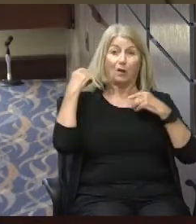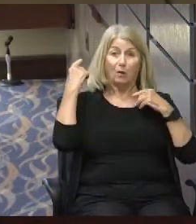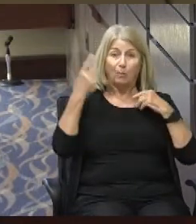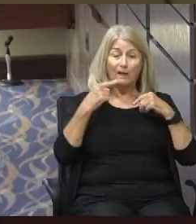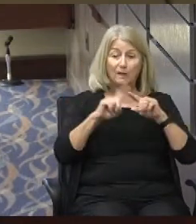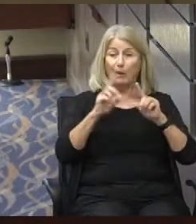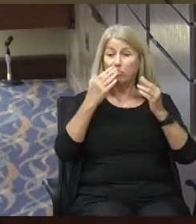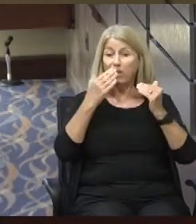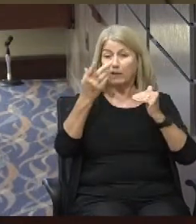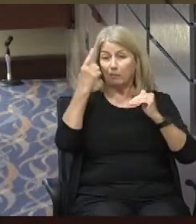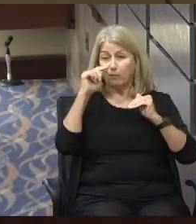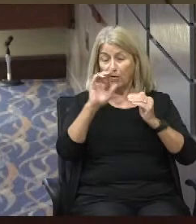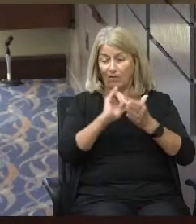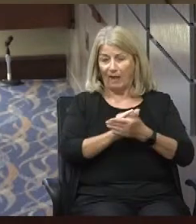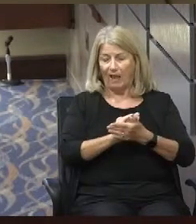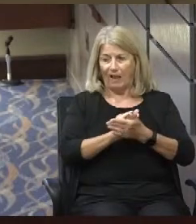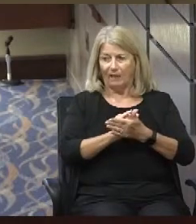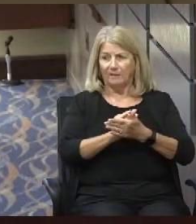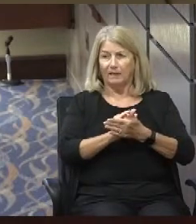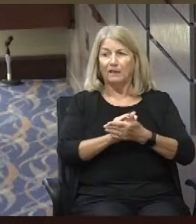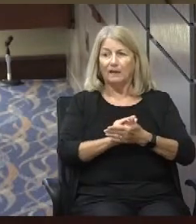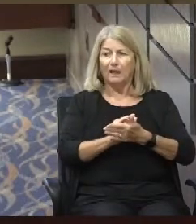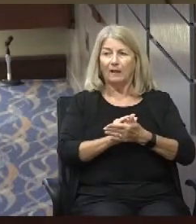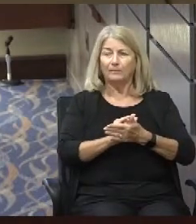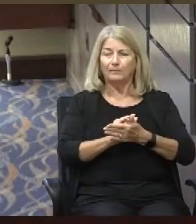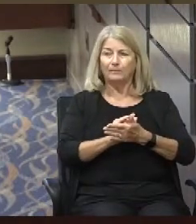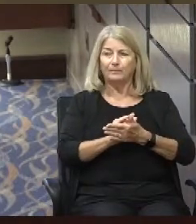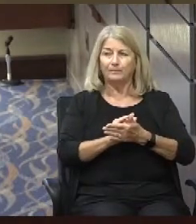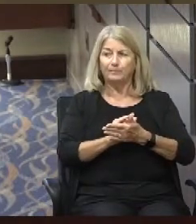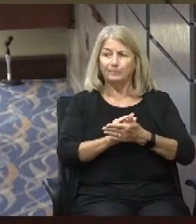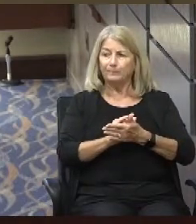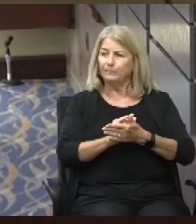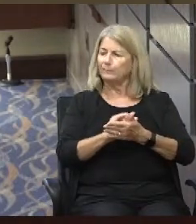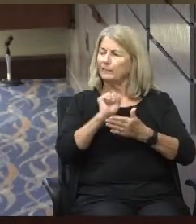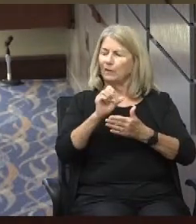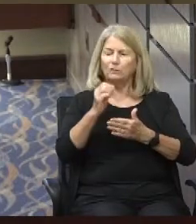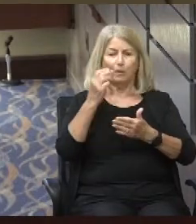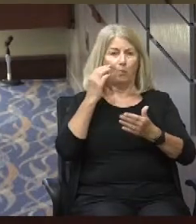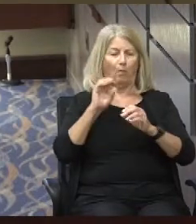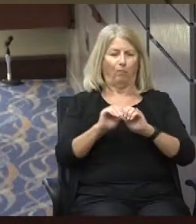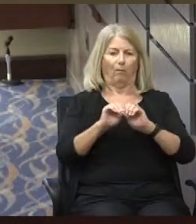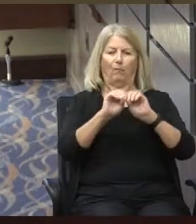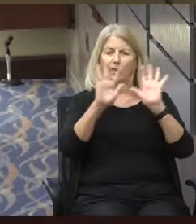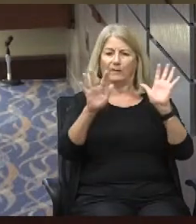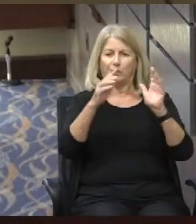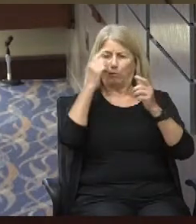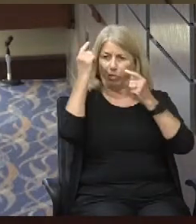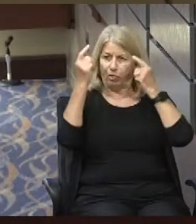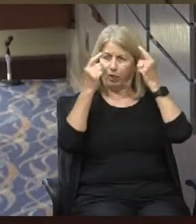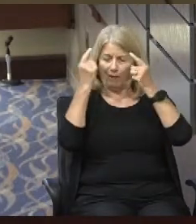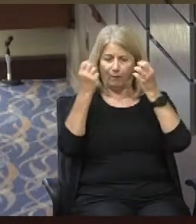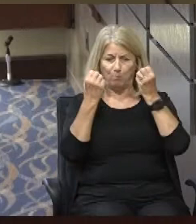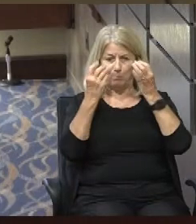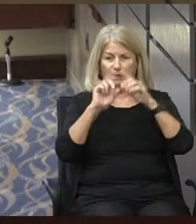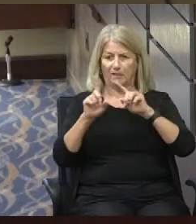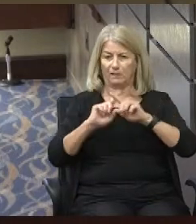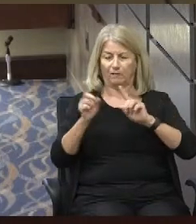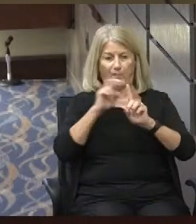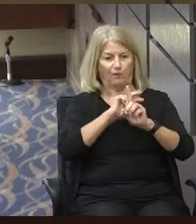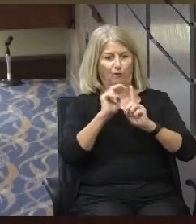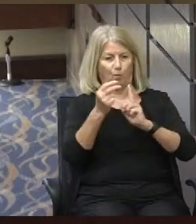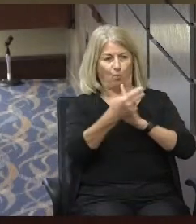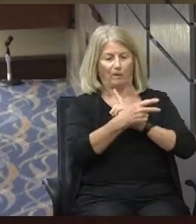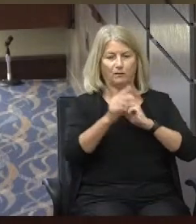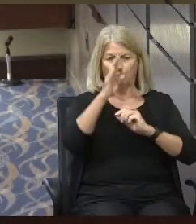excited to see the wins that we have out of that. It's so evident that y'all thought through so many different points of views in creating this, of